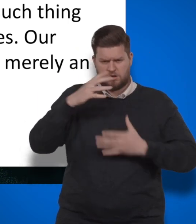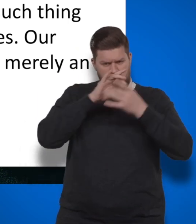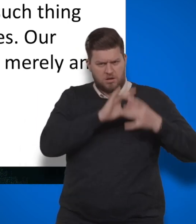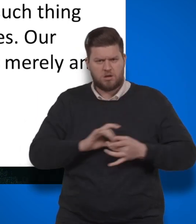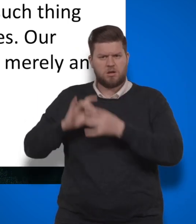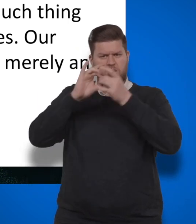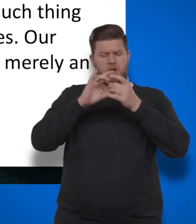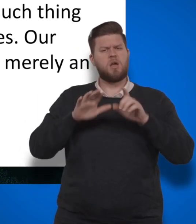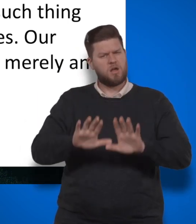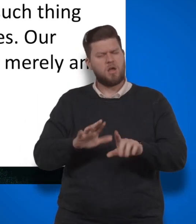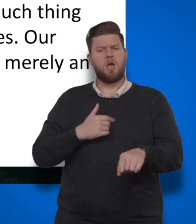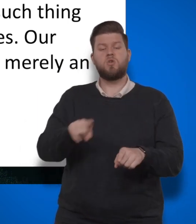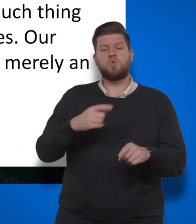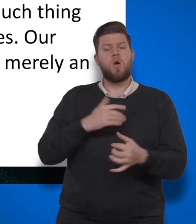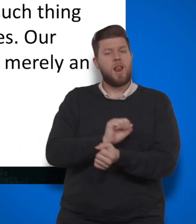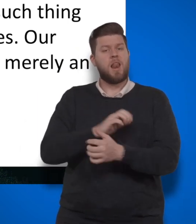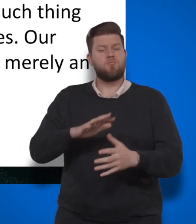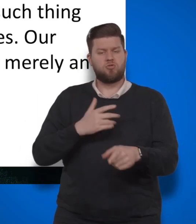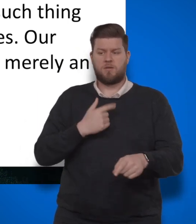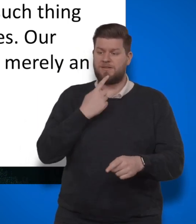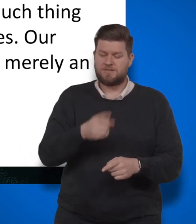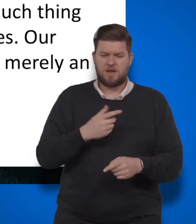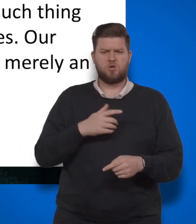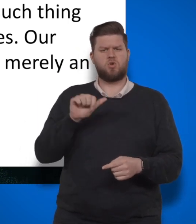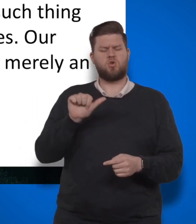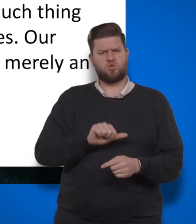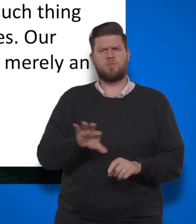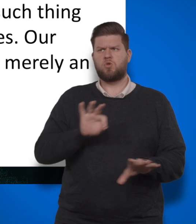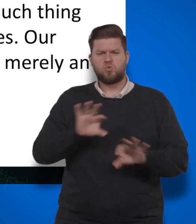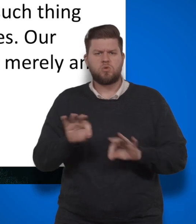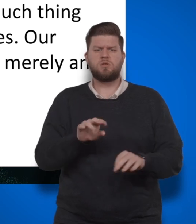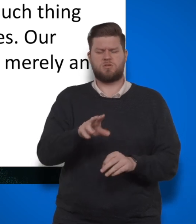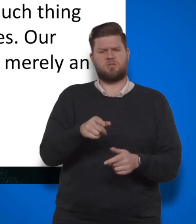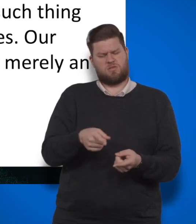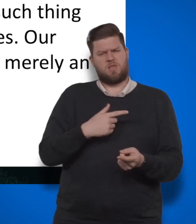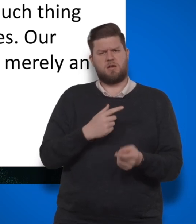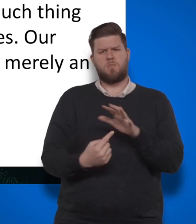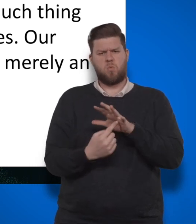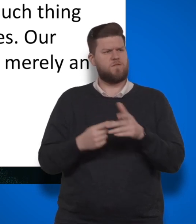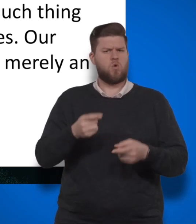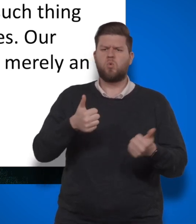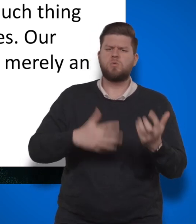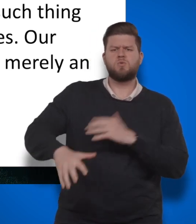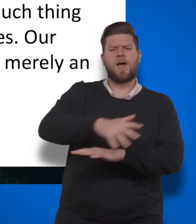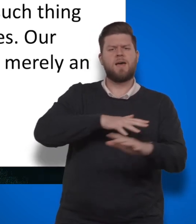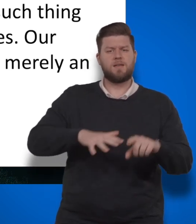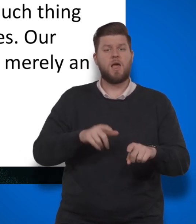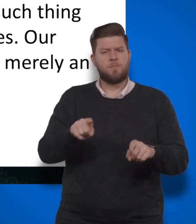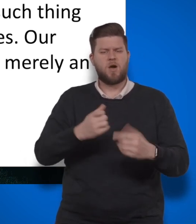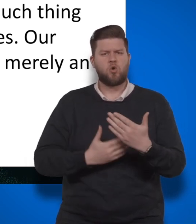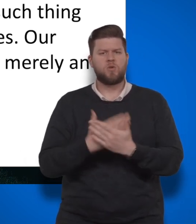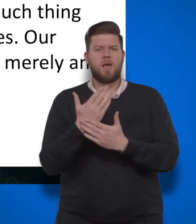and personal choice are at the heart of a good life and a good society, but contemporary neuroscience, the orthodoxy,